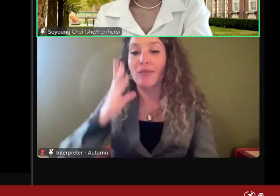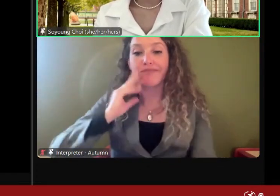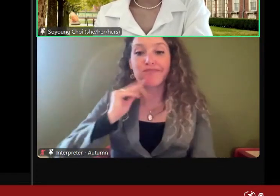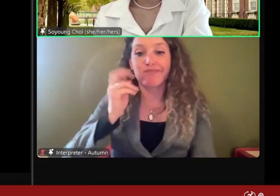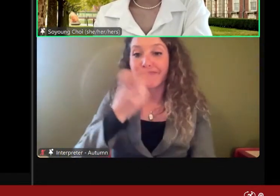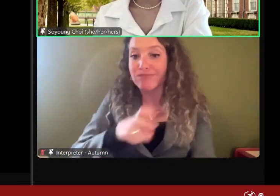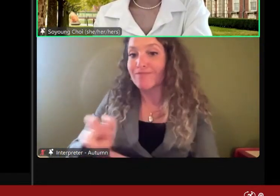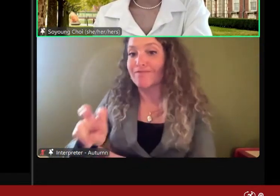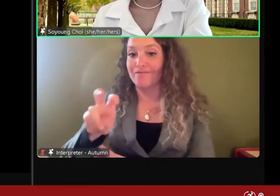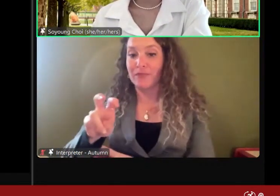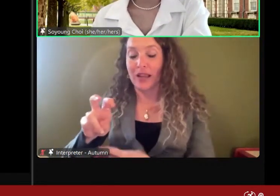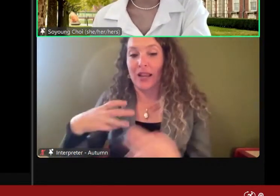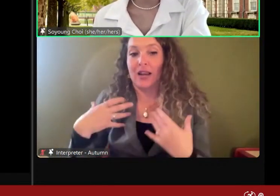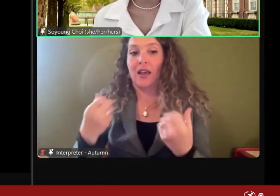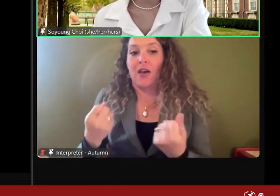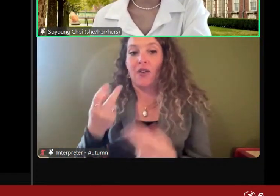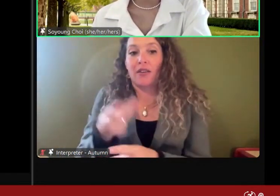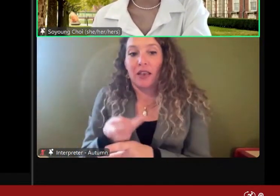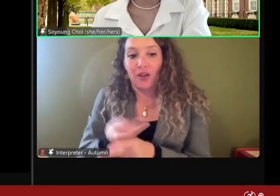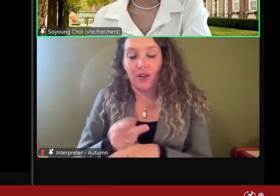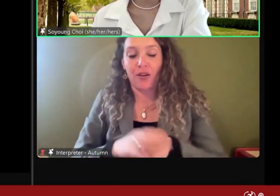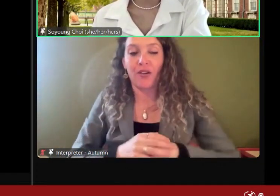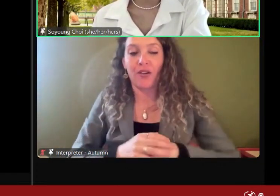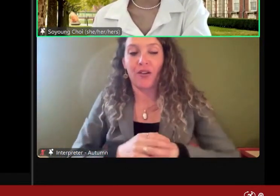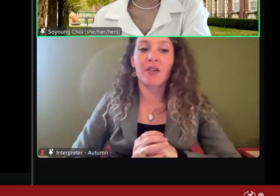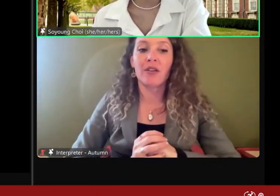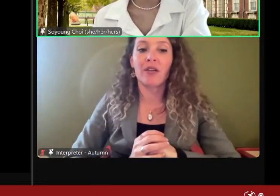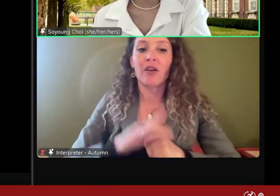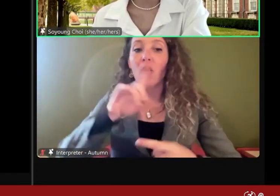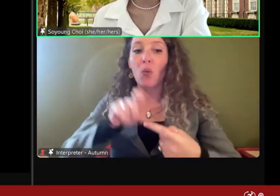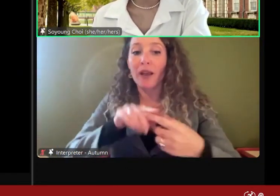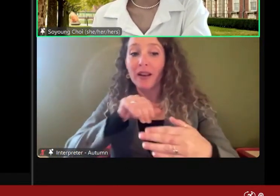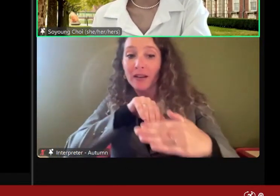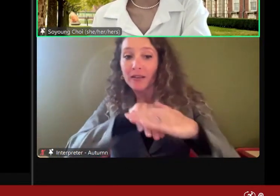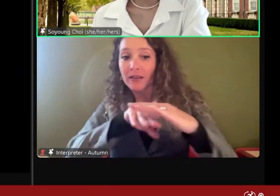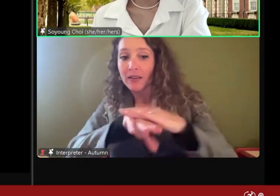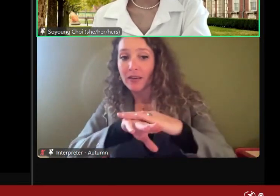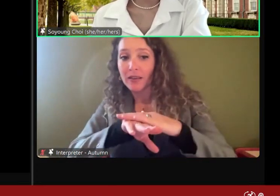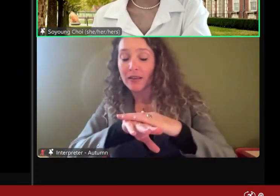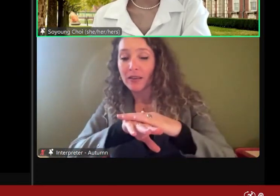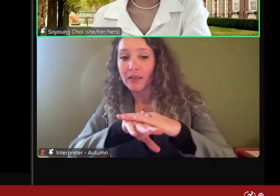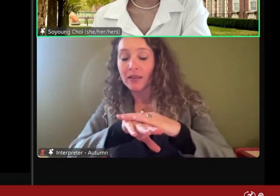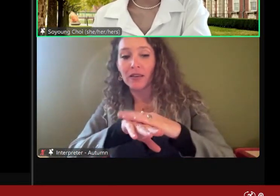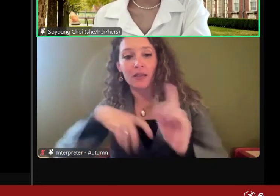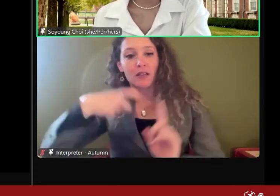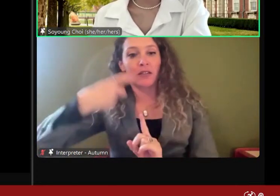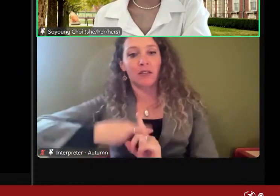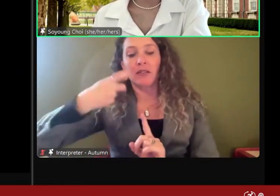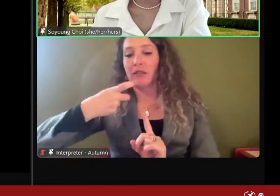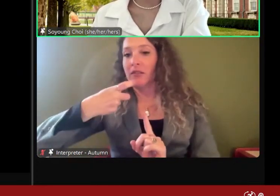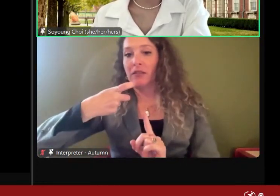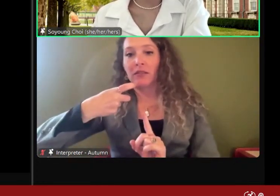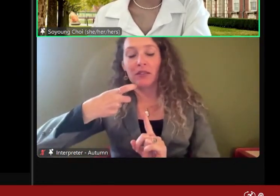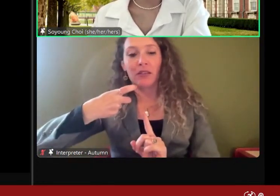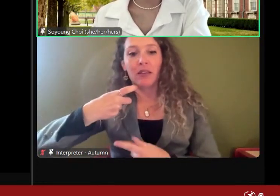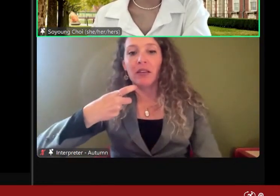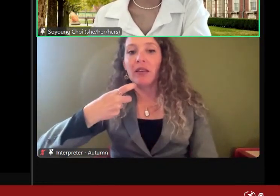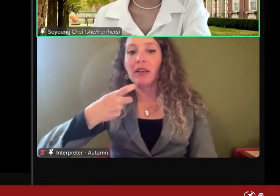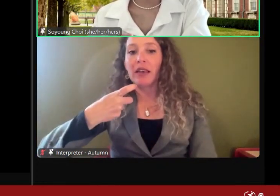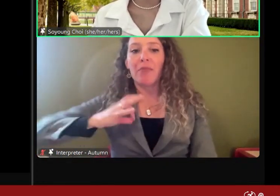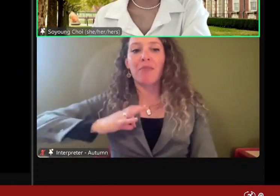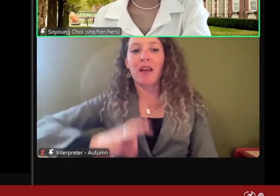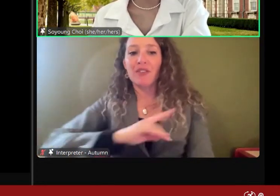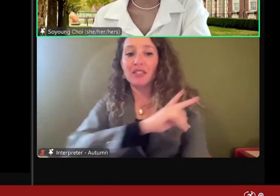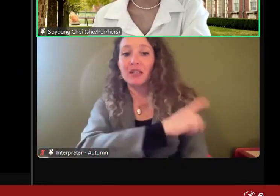When accessibility is part of the default workflow, it benefits not only patients with